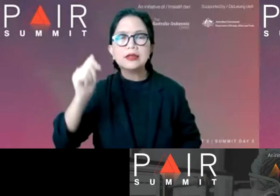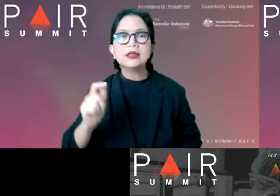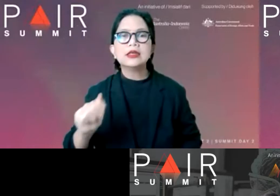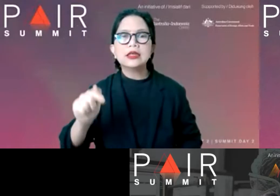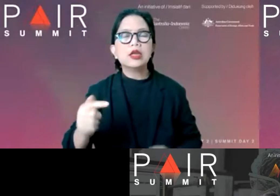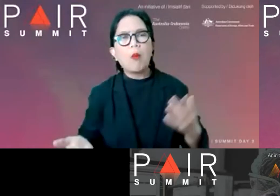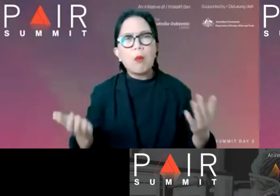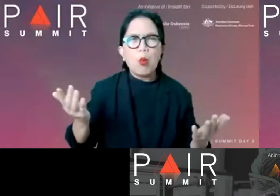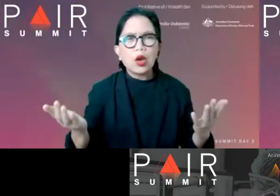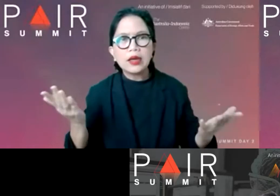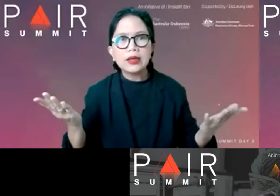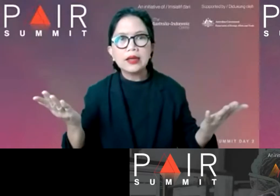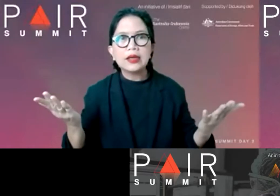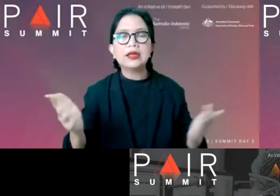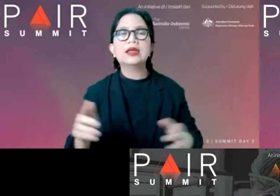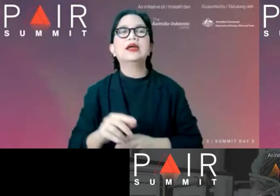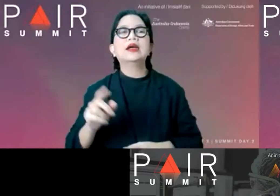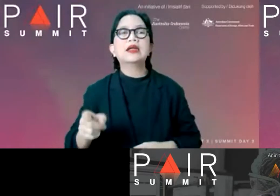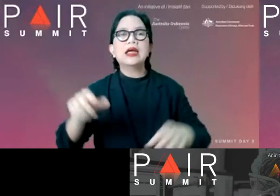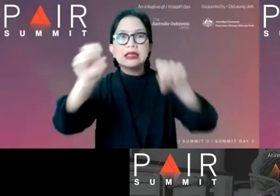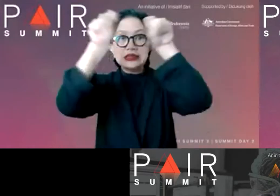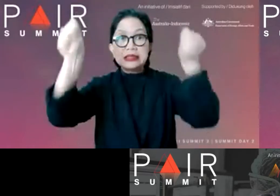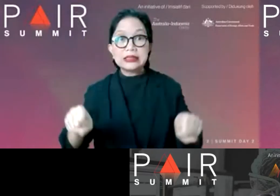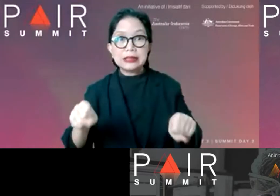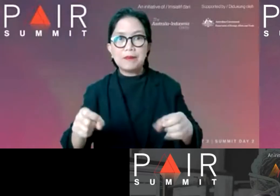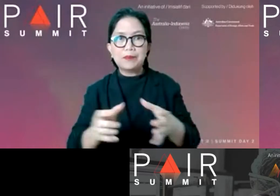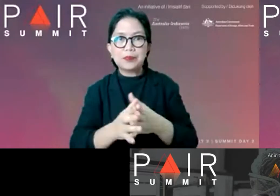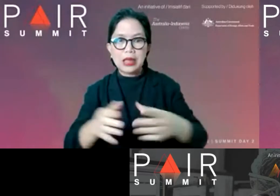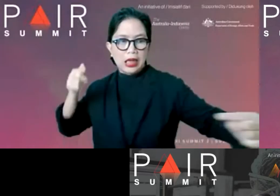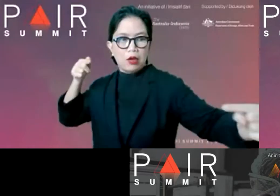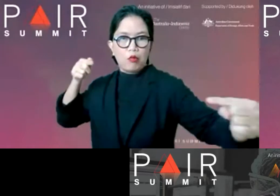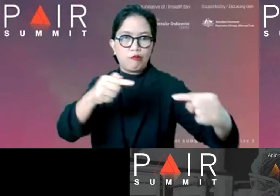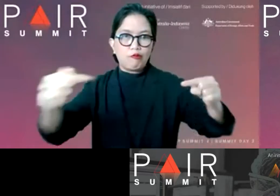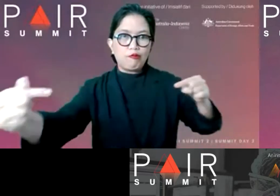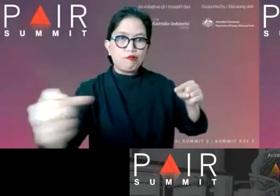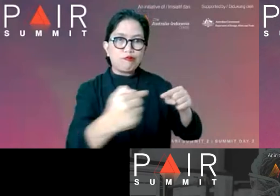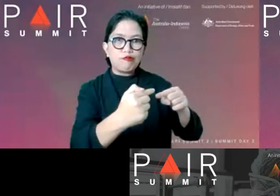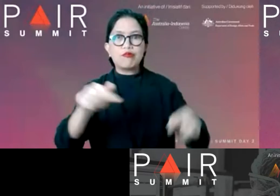decentralization system in Yogyakarta. Yes, and then after that